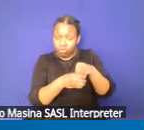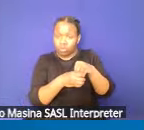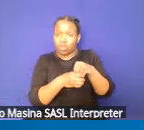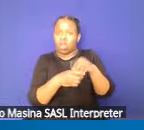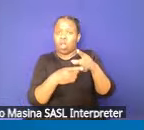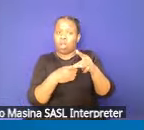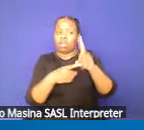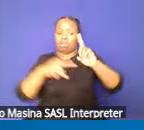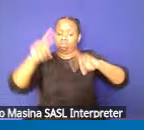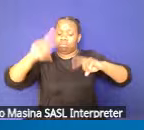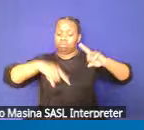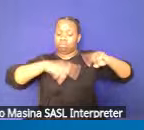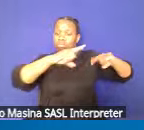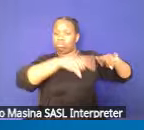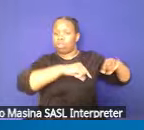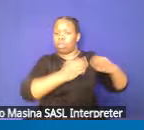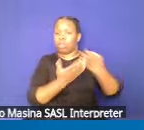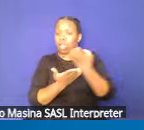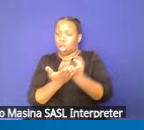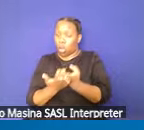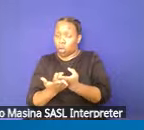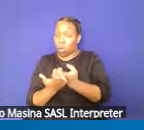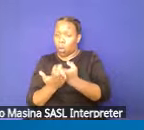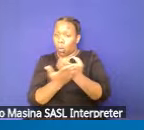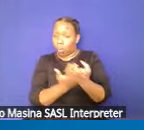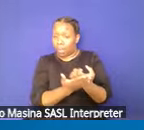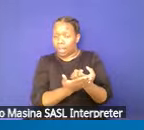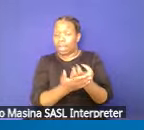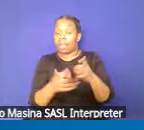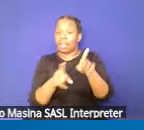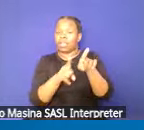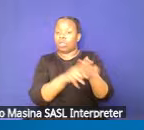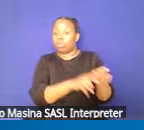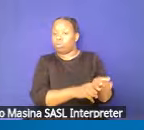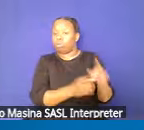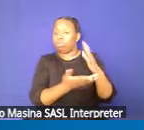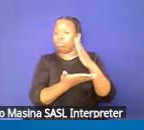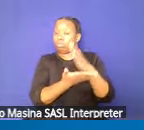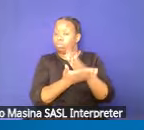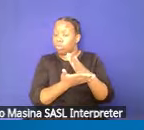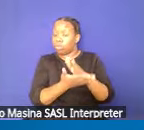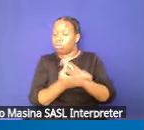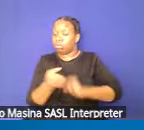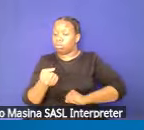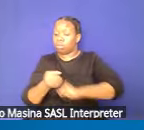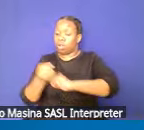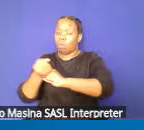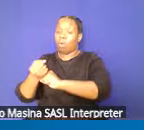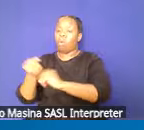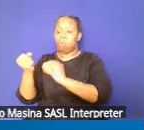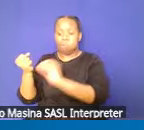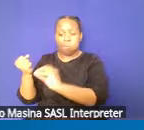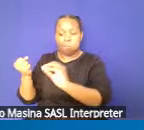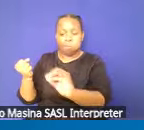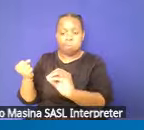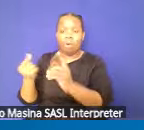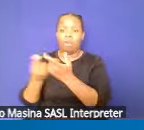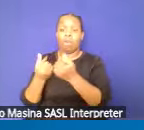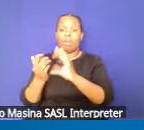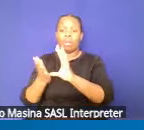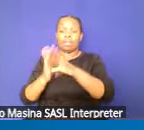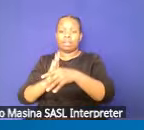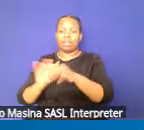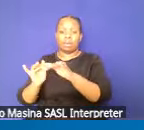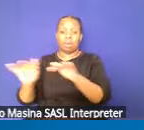economy, to make sure that the support is there for persons with disabilities. So